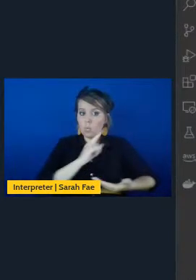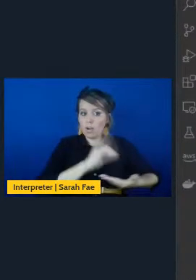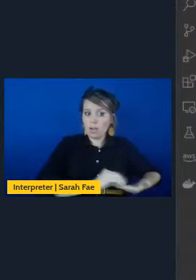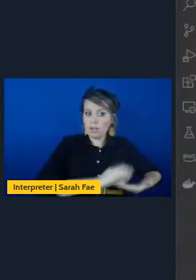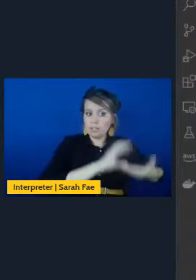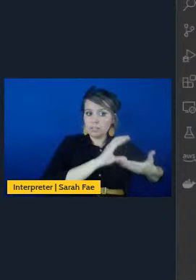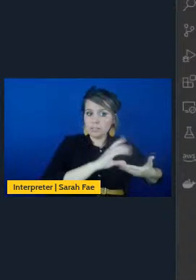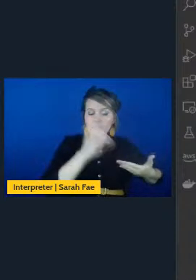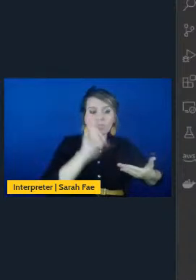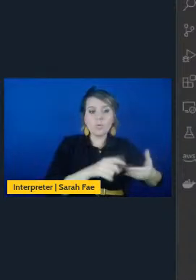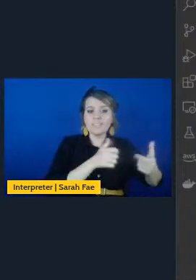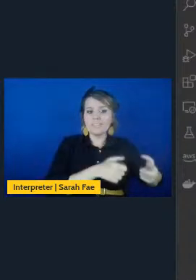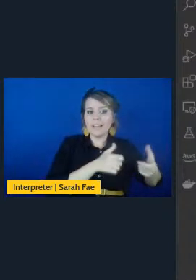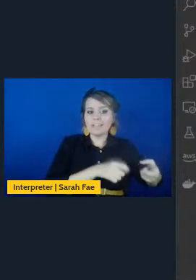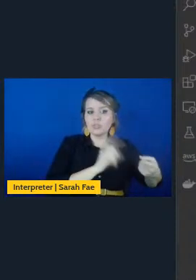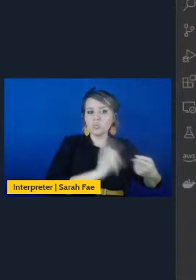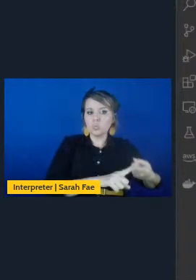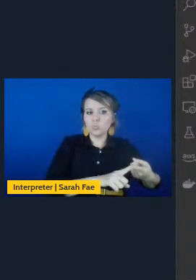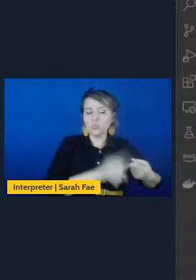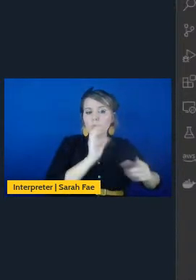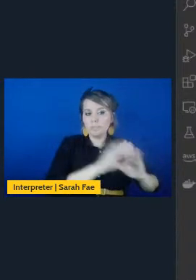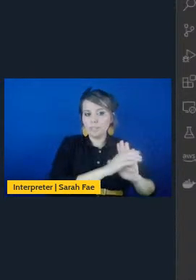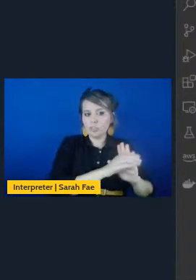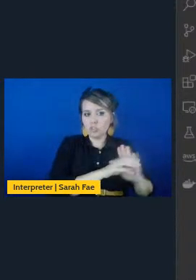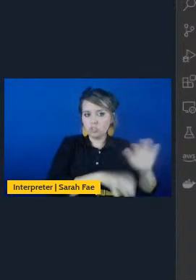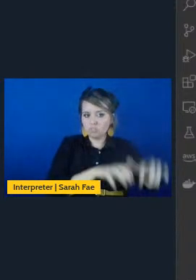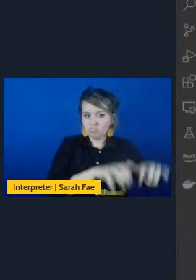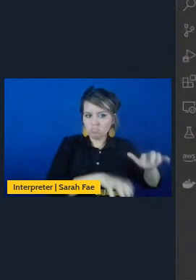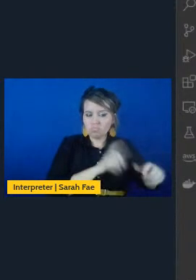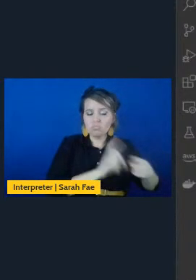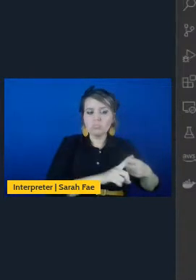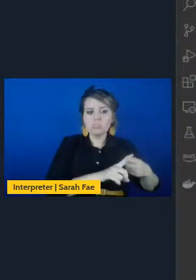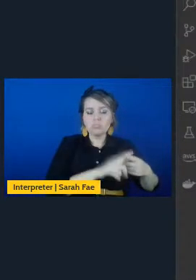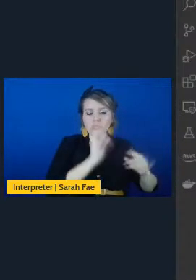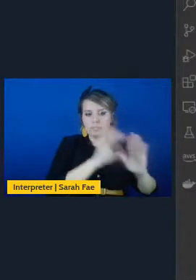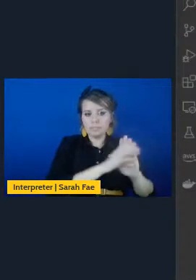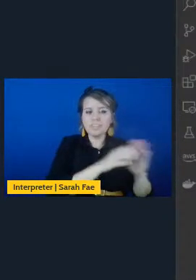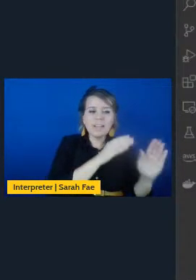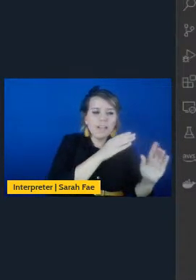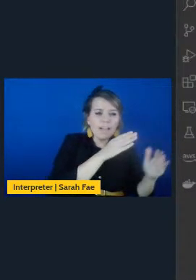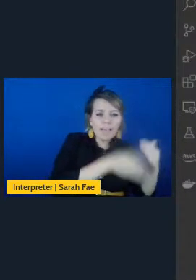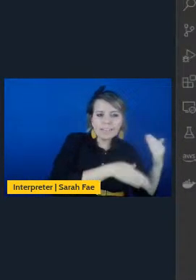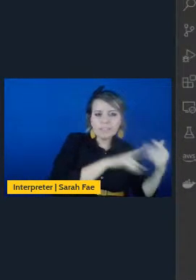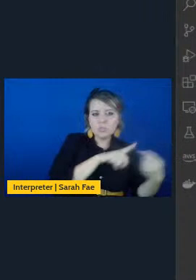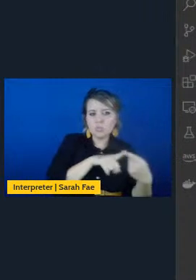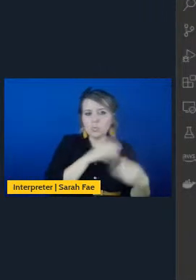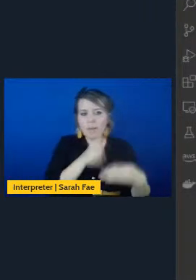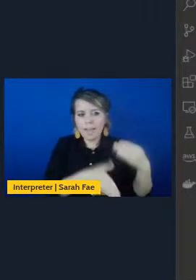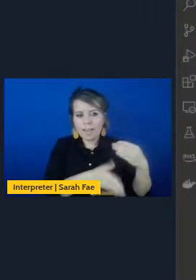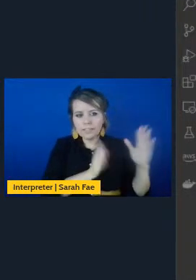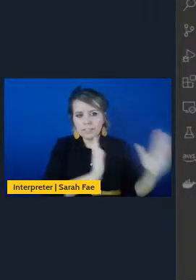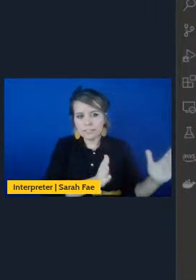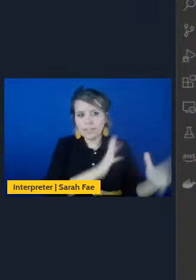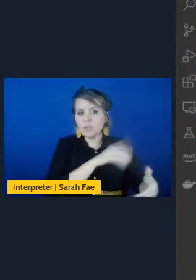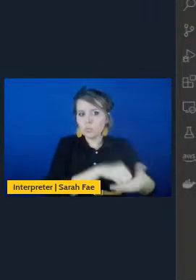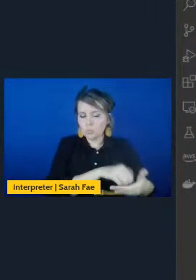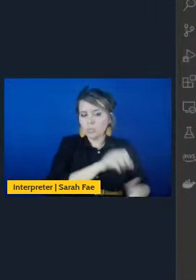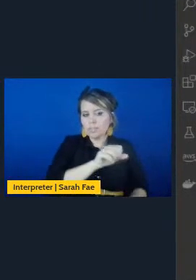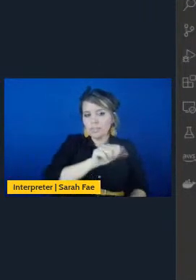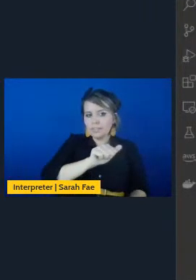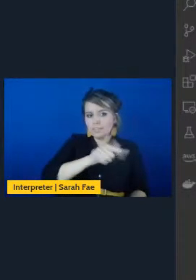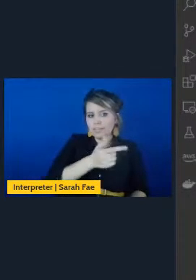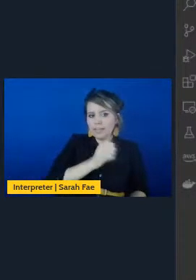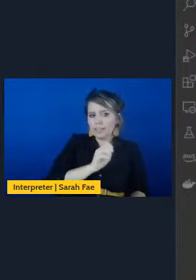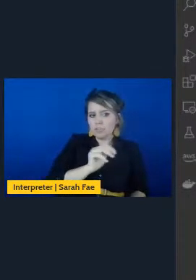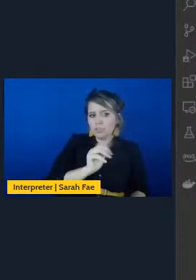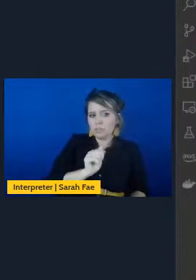the text-to-image, which will be deploying the end-to-end flow for the text-to-image, including the SageMaker endpoints